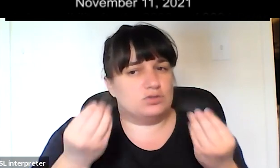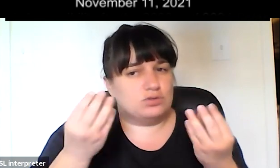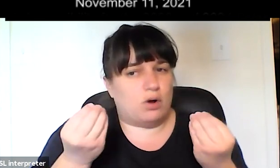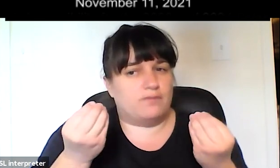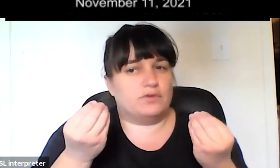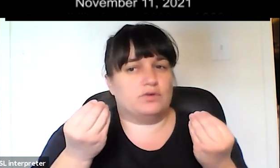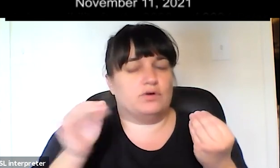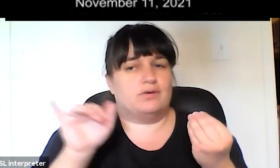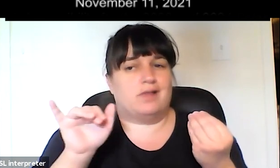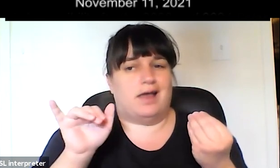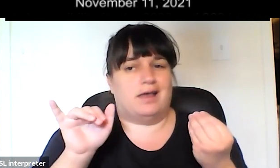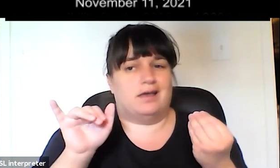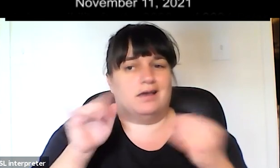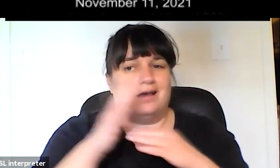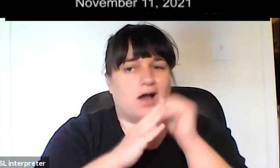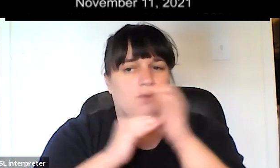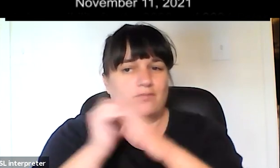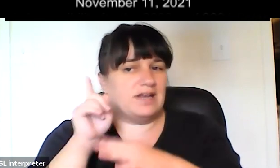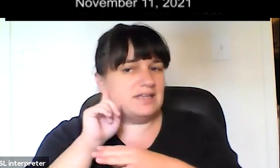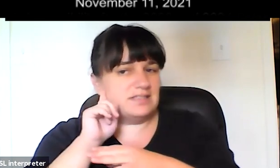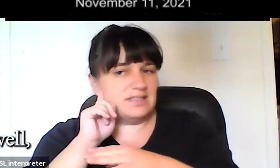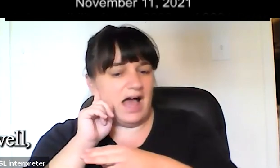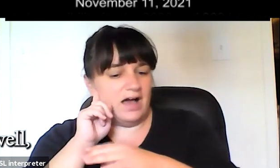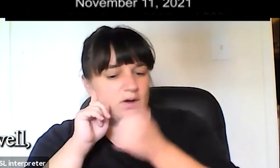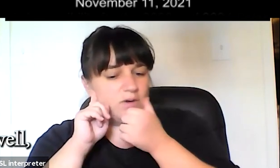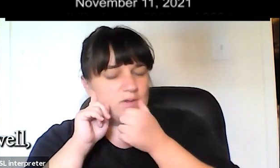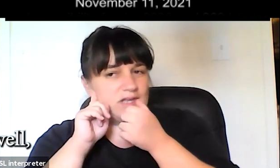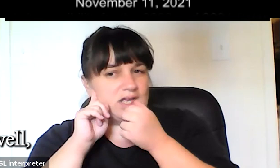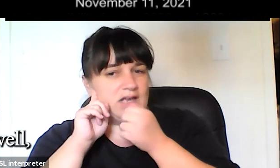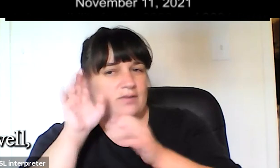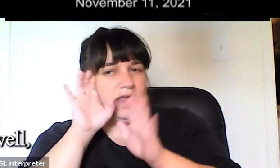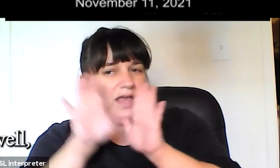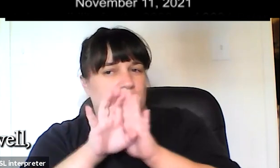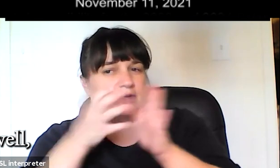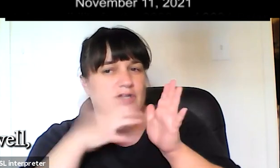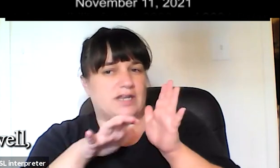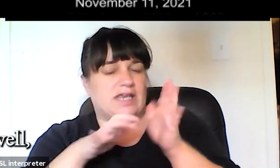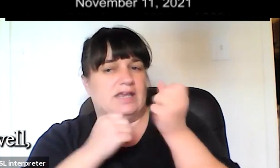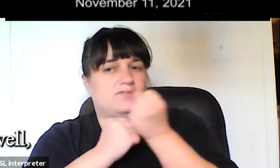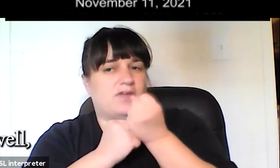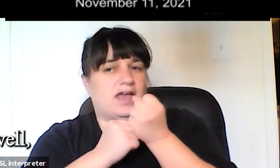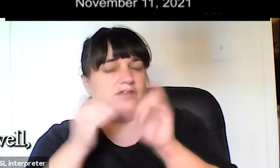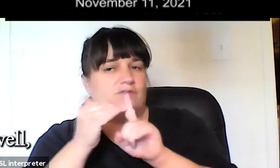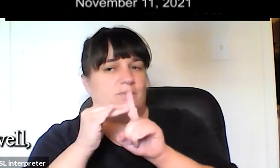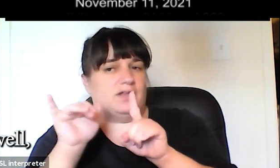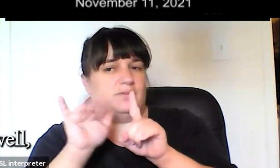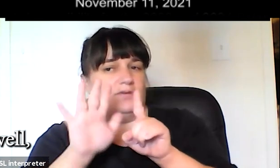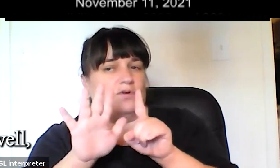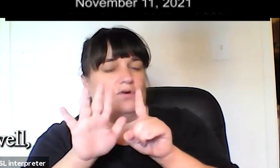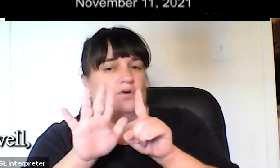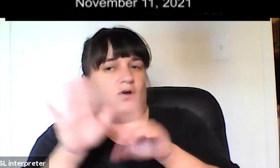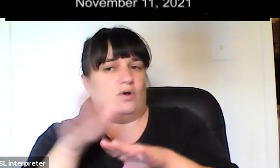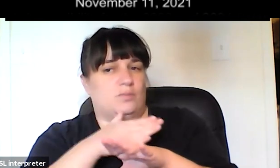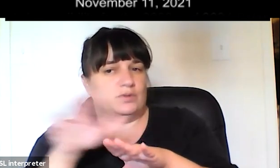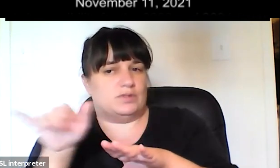softer, sort of comforting sound to me. If there are any Imogen Heap fans here, it kind of reminds me of some of her music